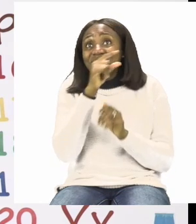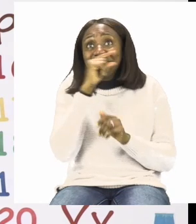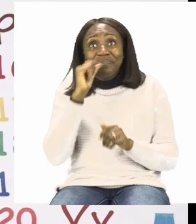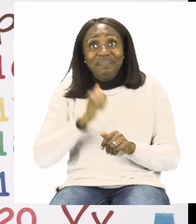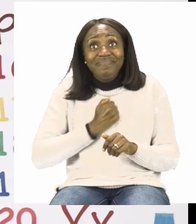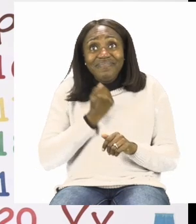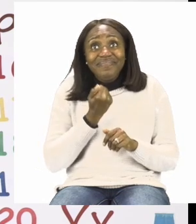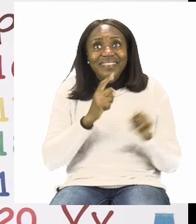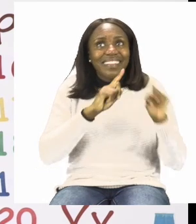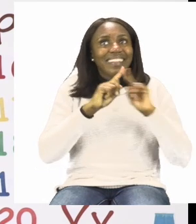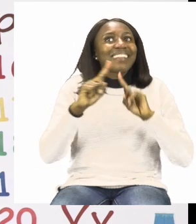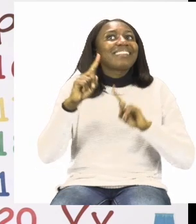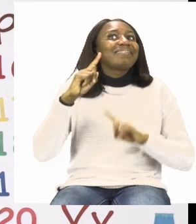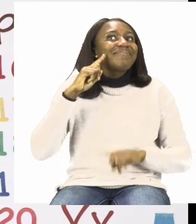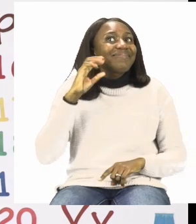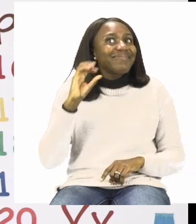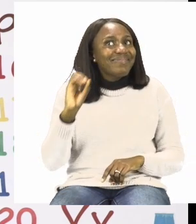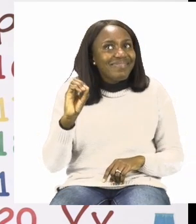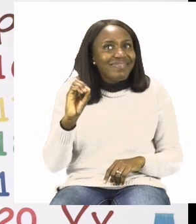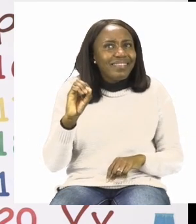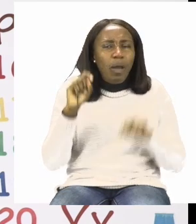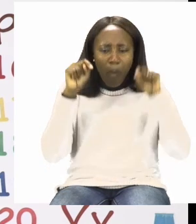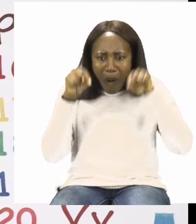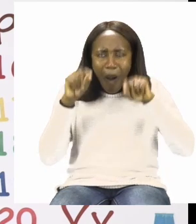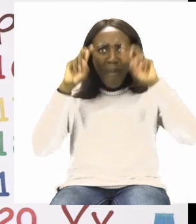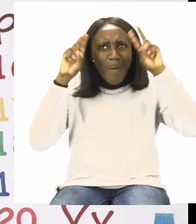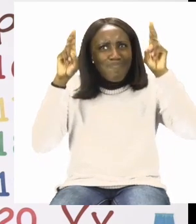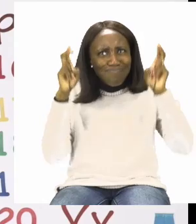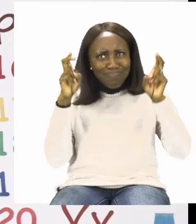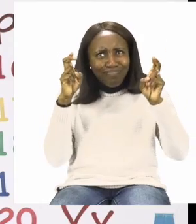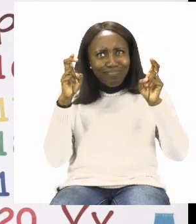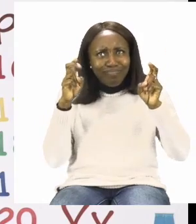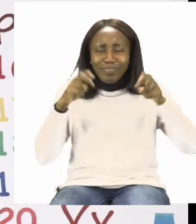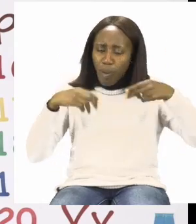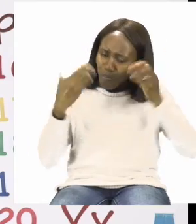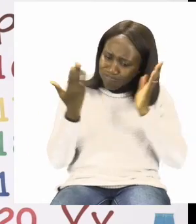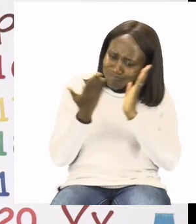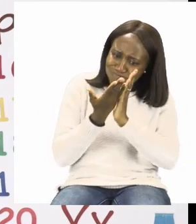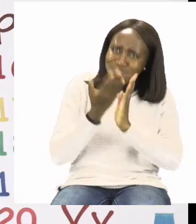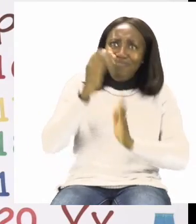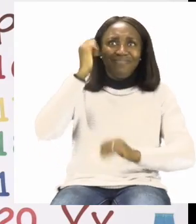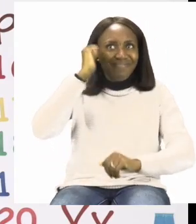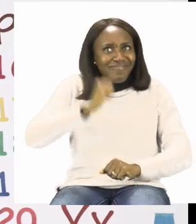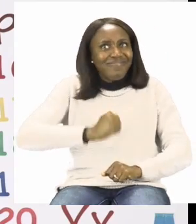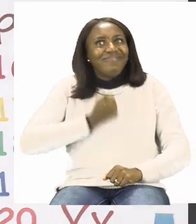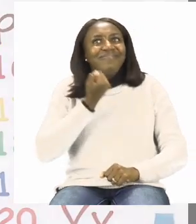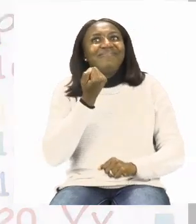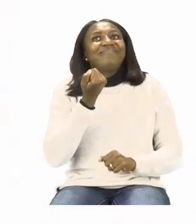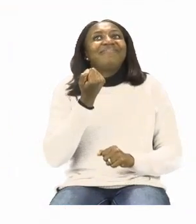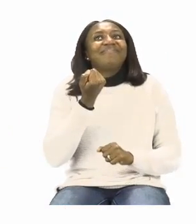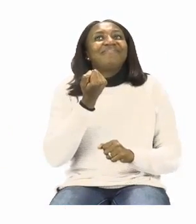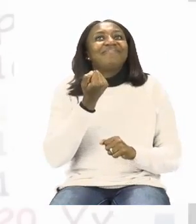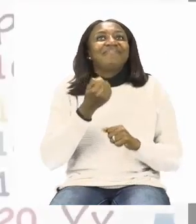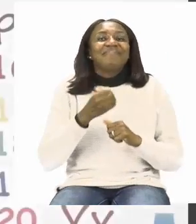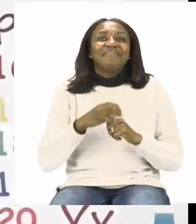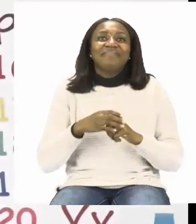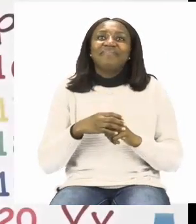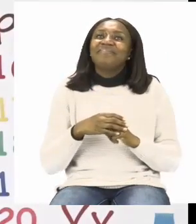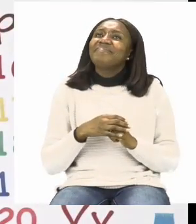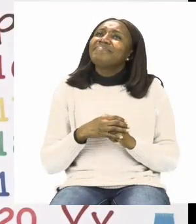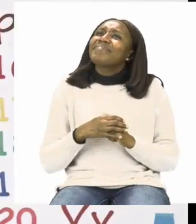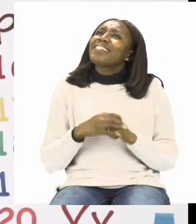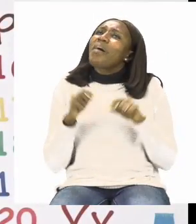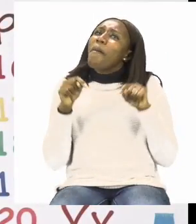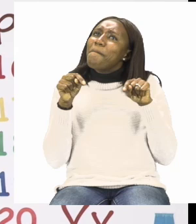Teacher Hartung, and our theme for this week is My School.